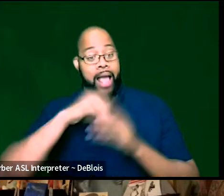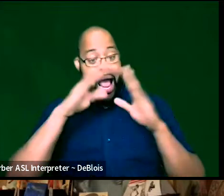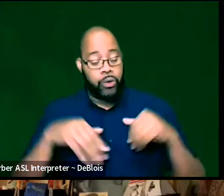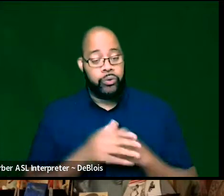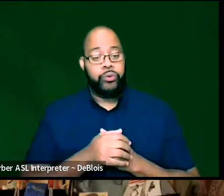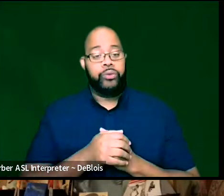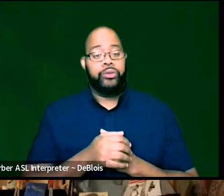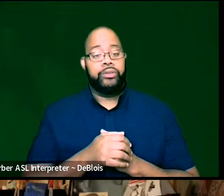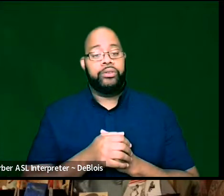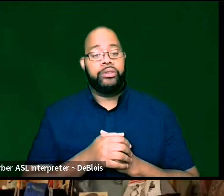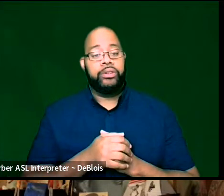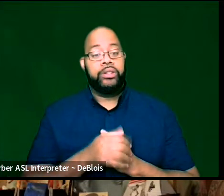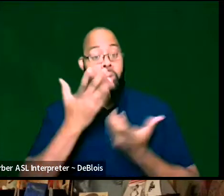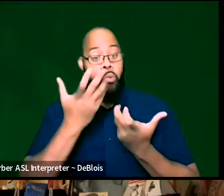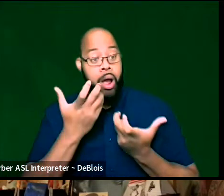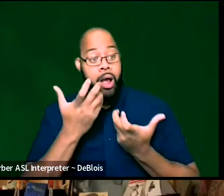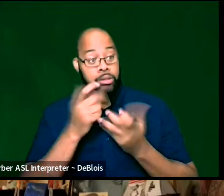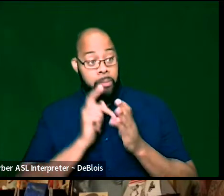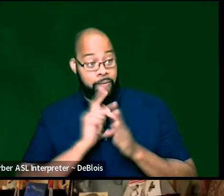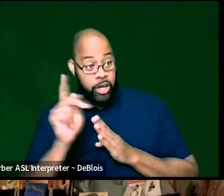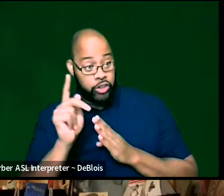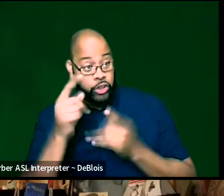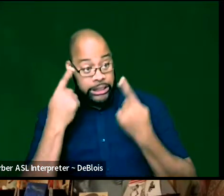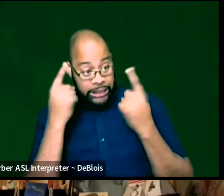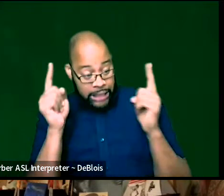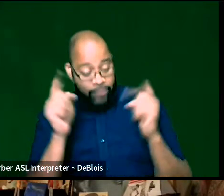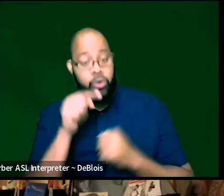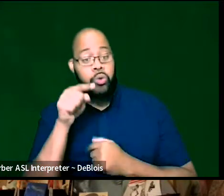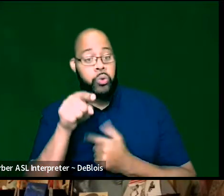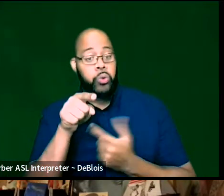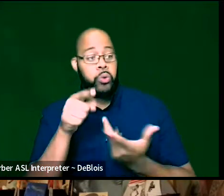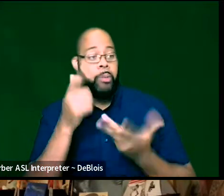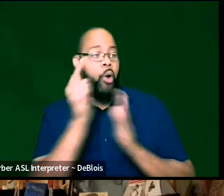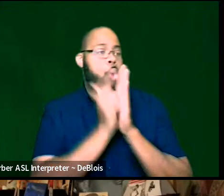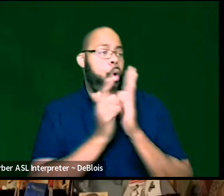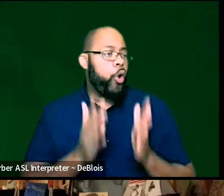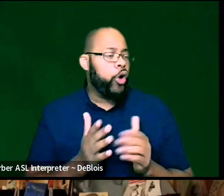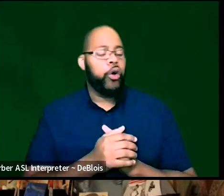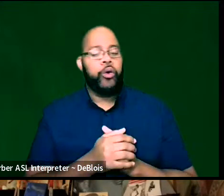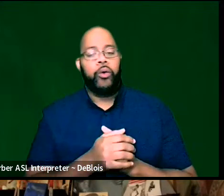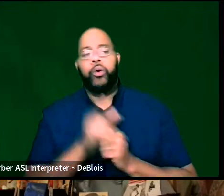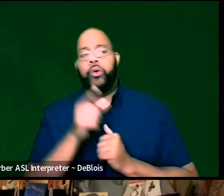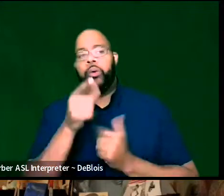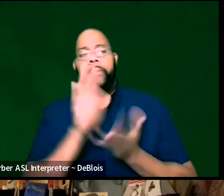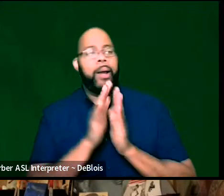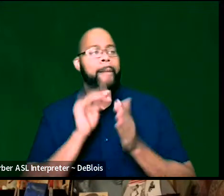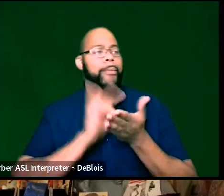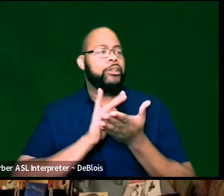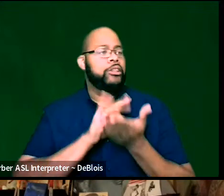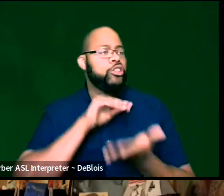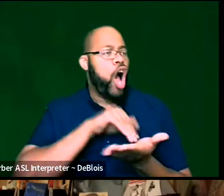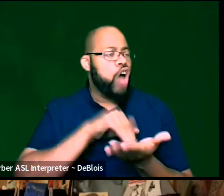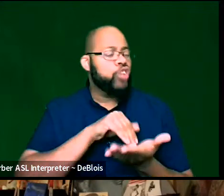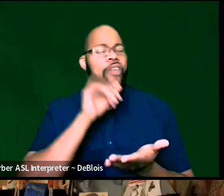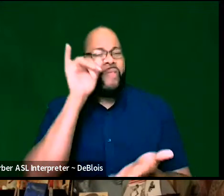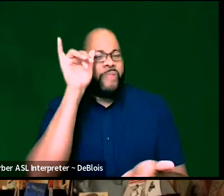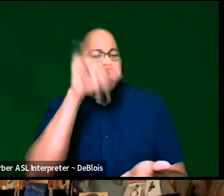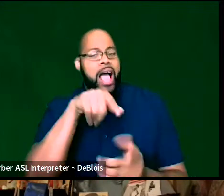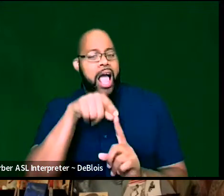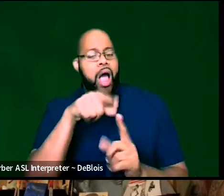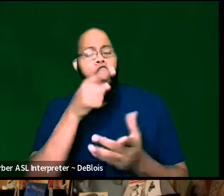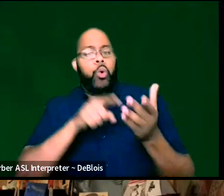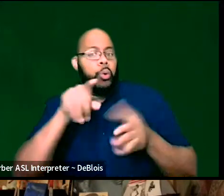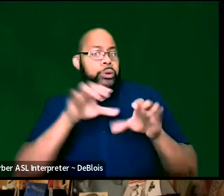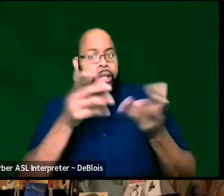household where you wanted to be professionally successful, you would be a lawyer, right? You would be a medical doctor. Those were just what